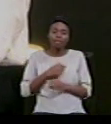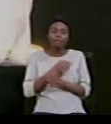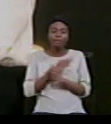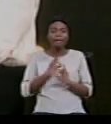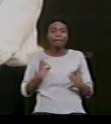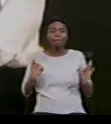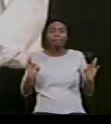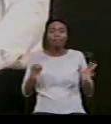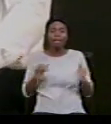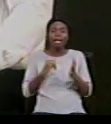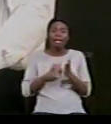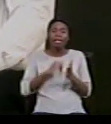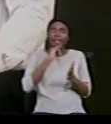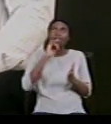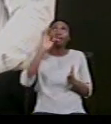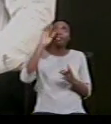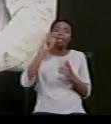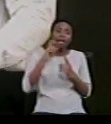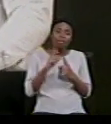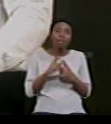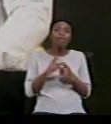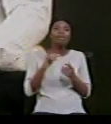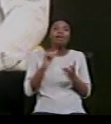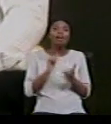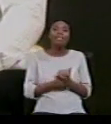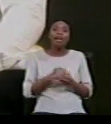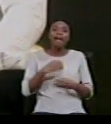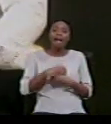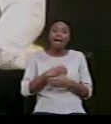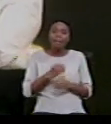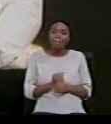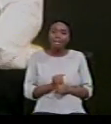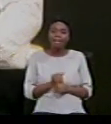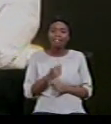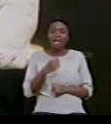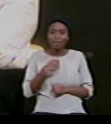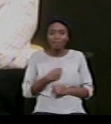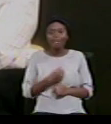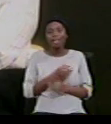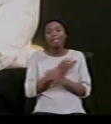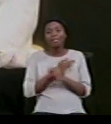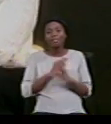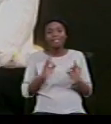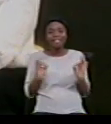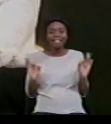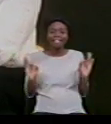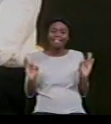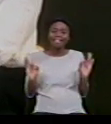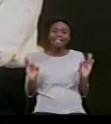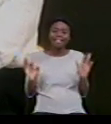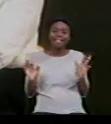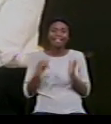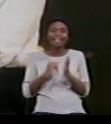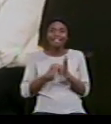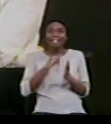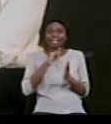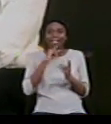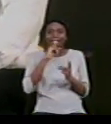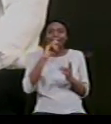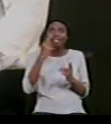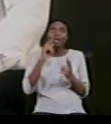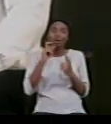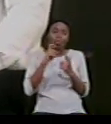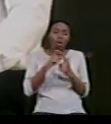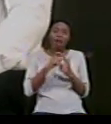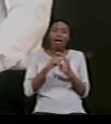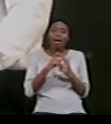free. It is thy word that sets me free. It